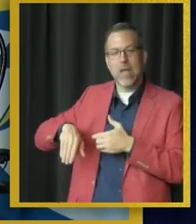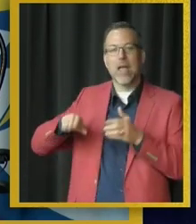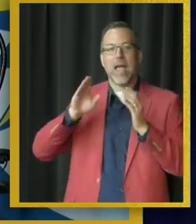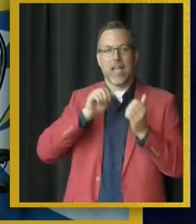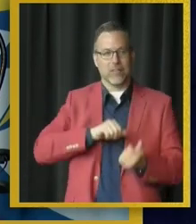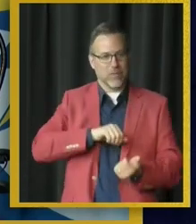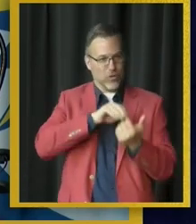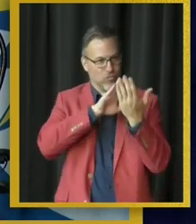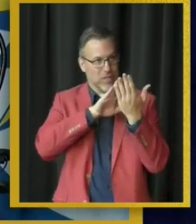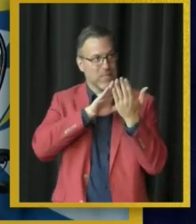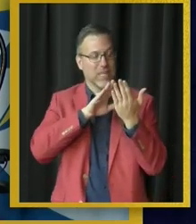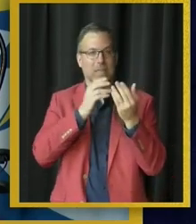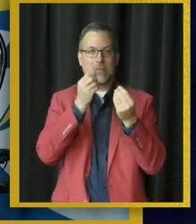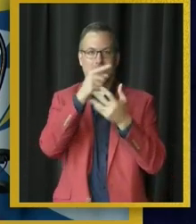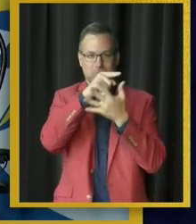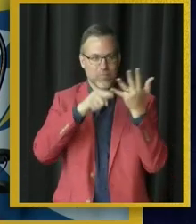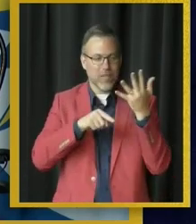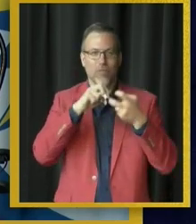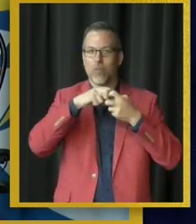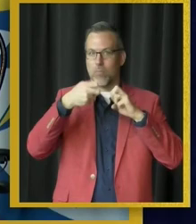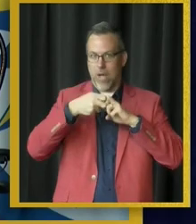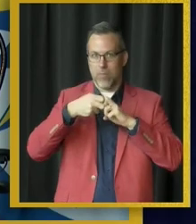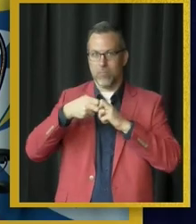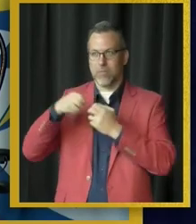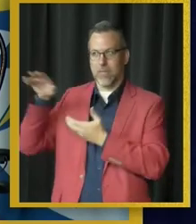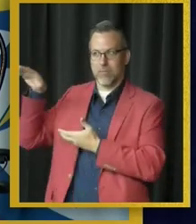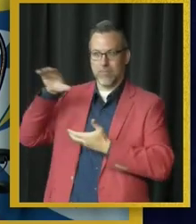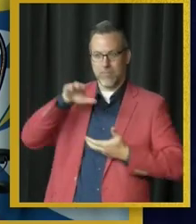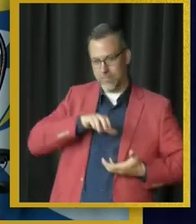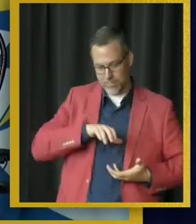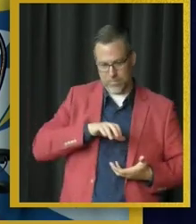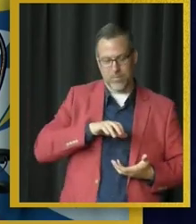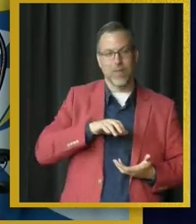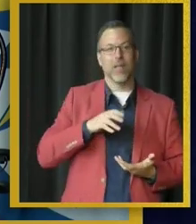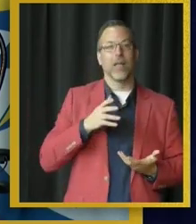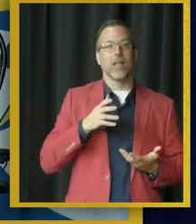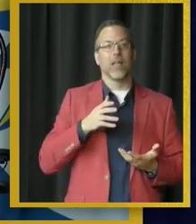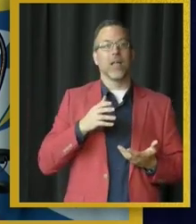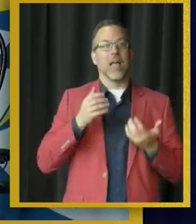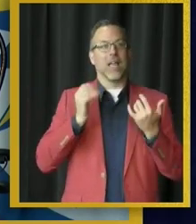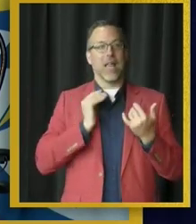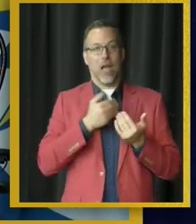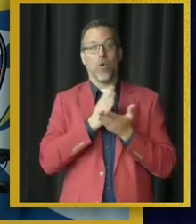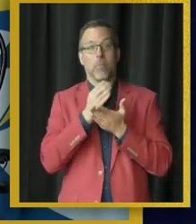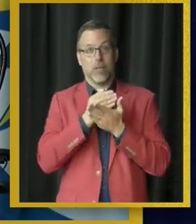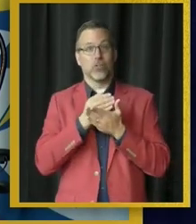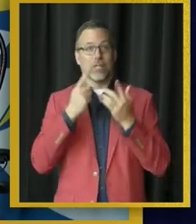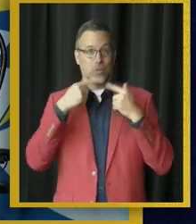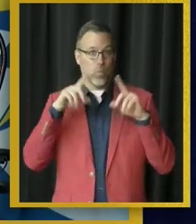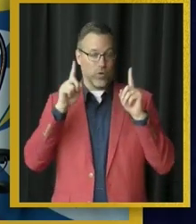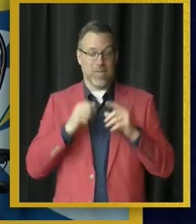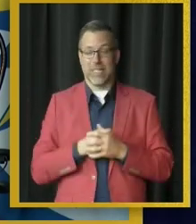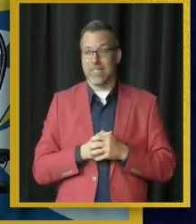a generation of problems that had been handed down. And it's working. The investments we've made